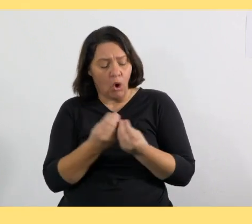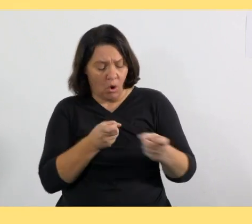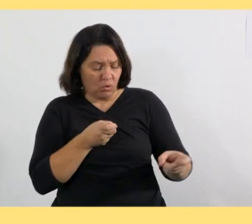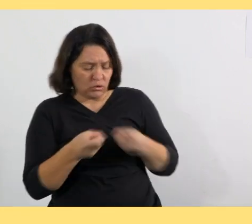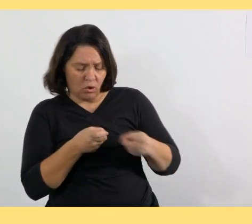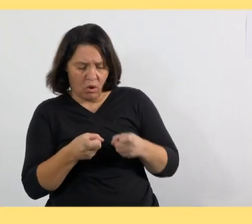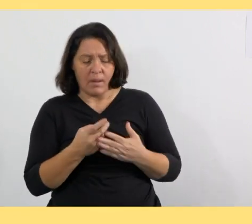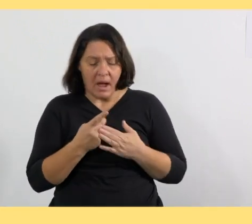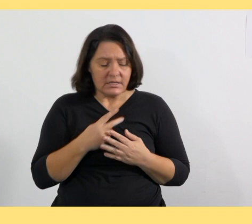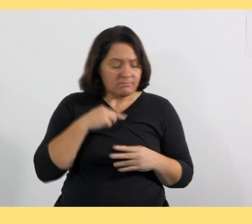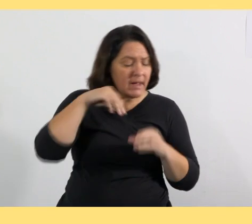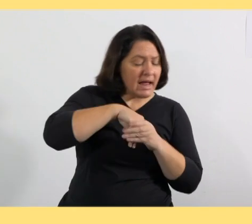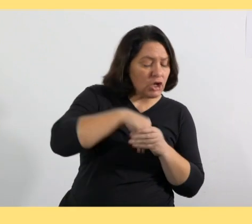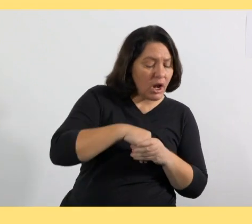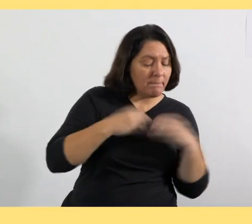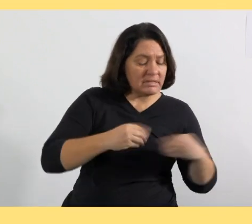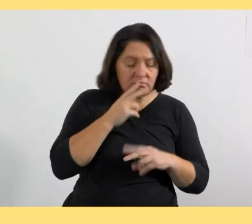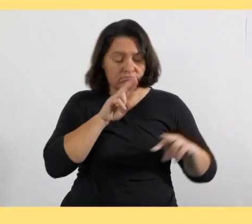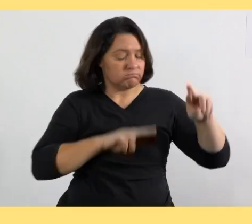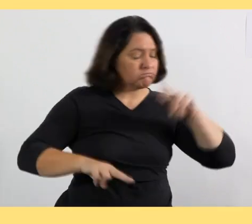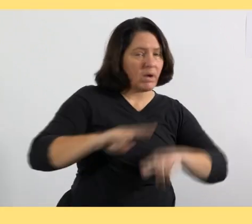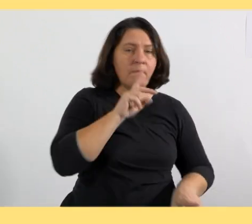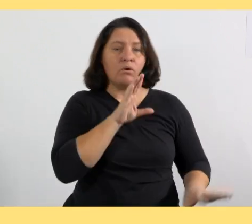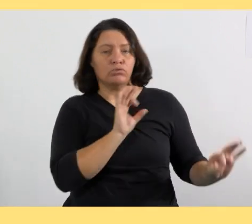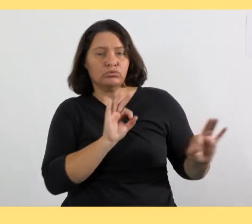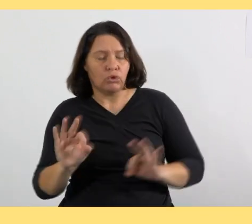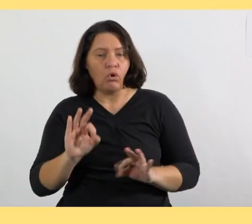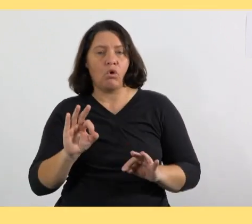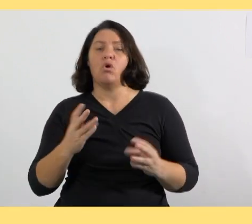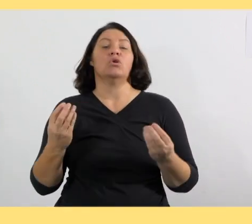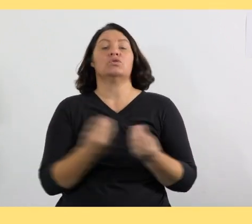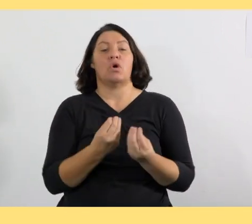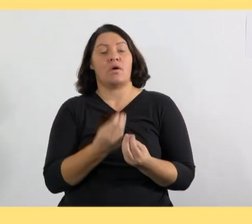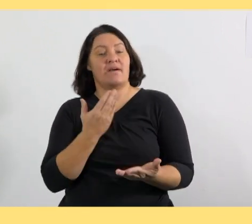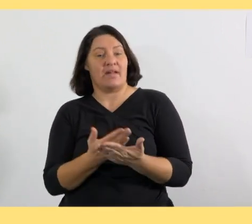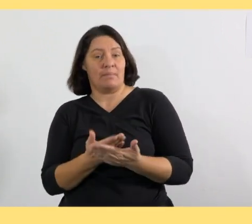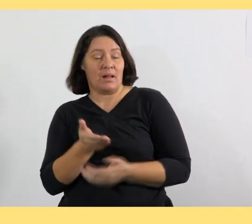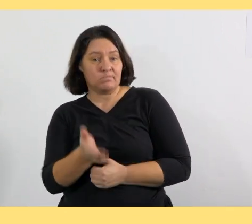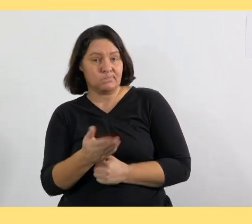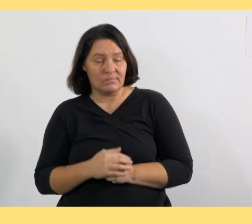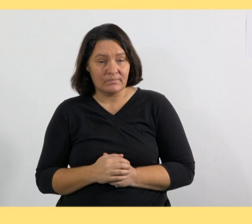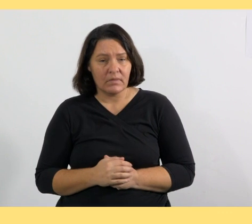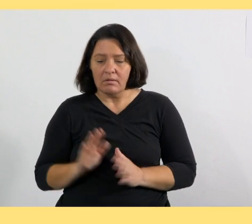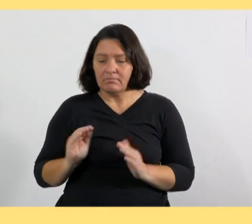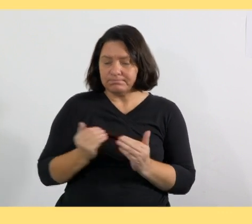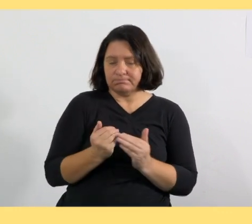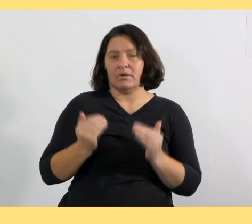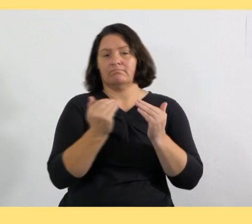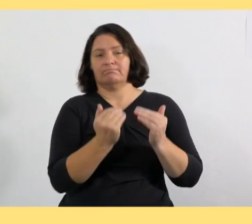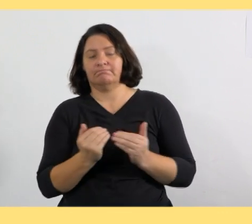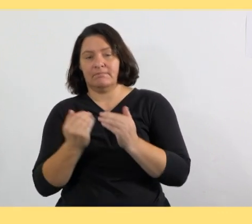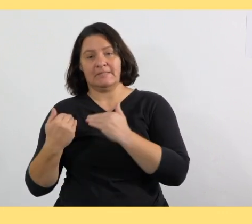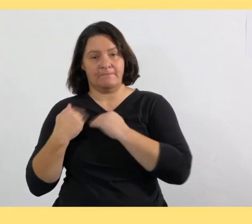will ensure that our stock is well guarded. That is very important because the moment we don't have such